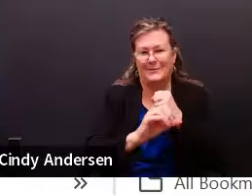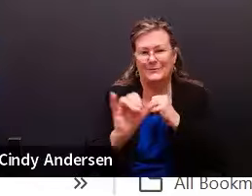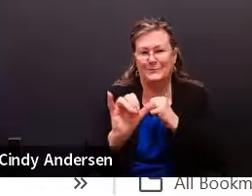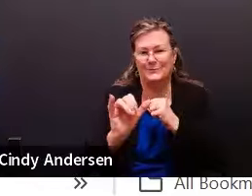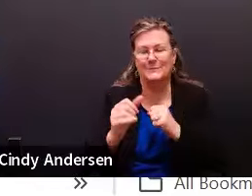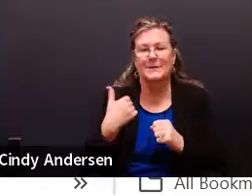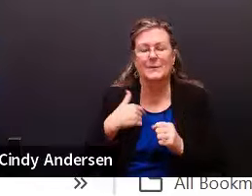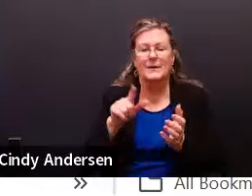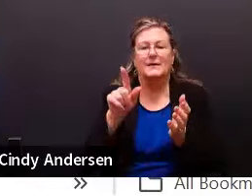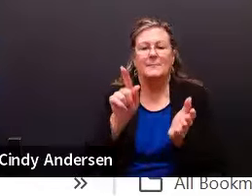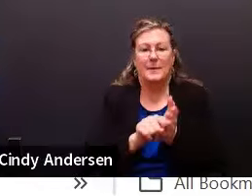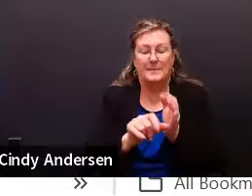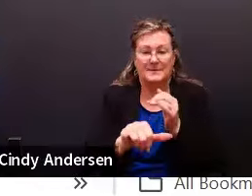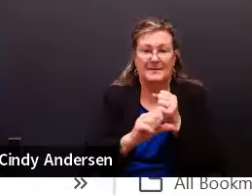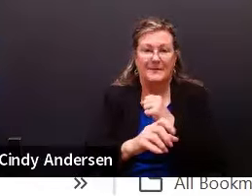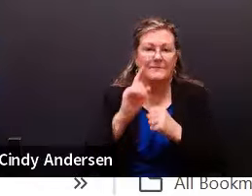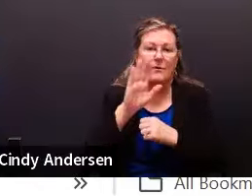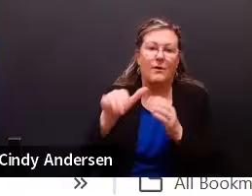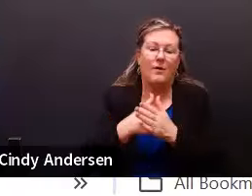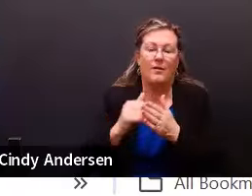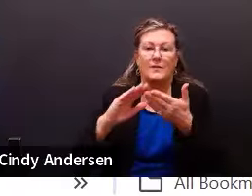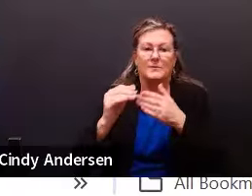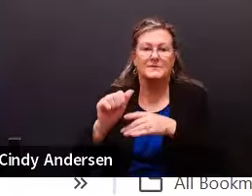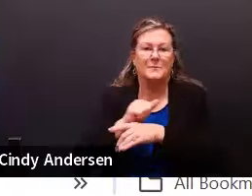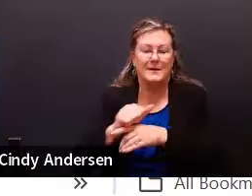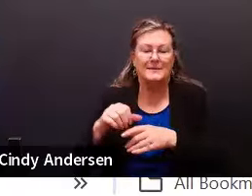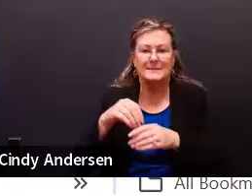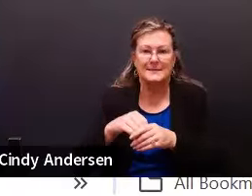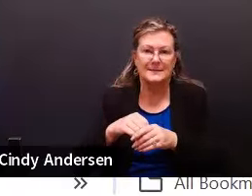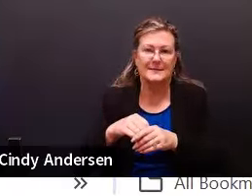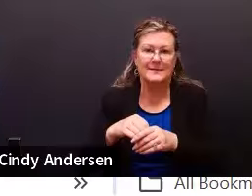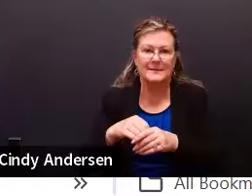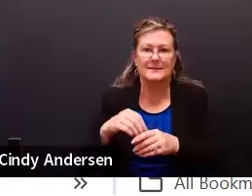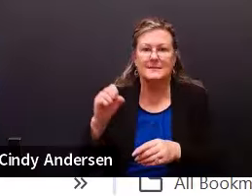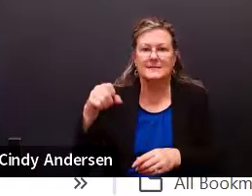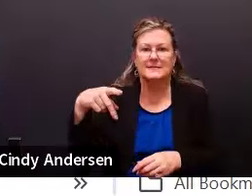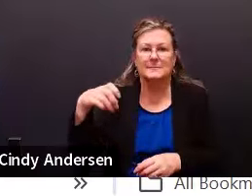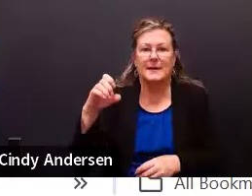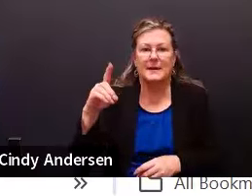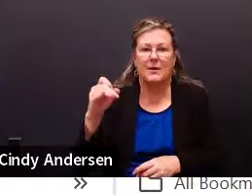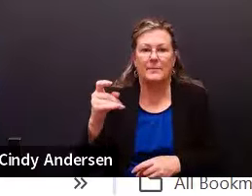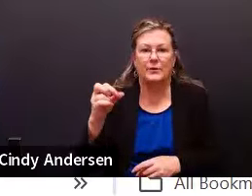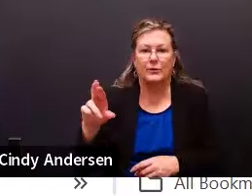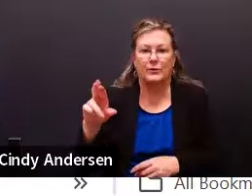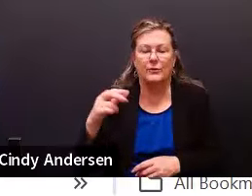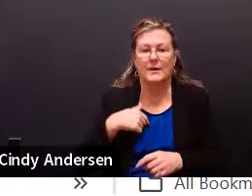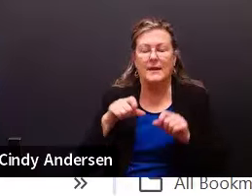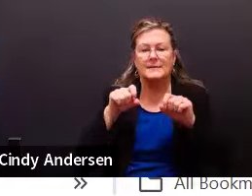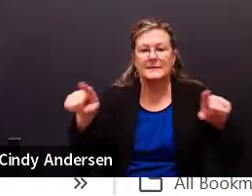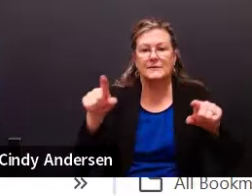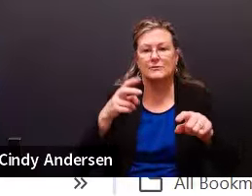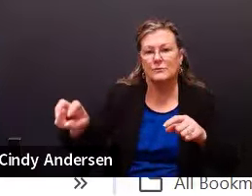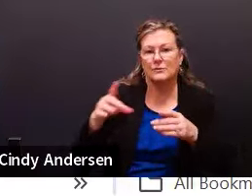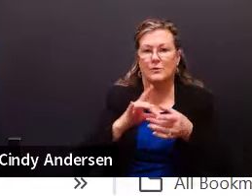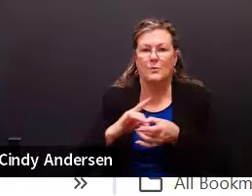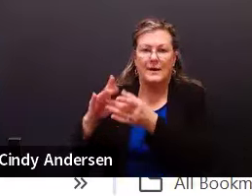And we publish that flyer for all of our communities of practice in the speedometer. I also send it out to my transition coordinators